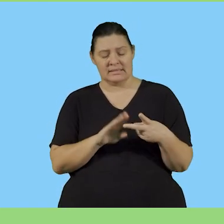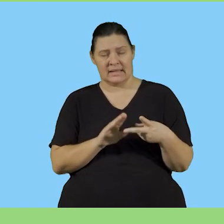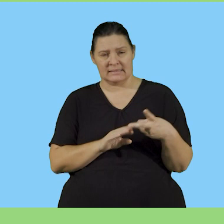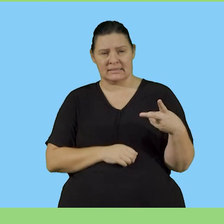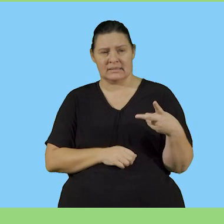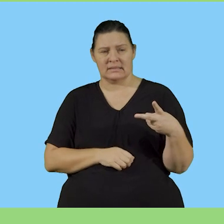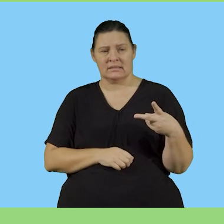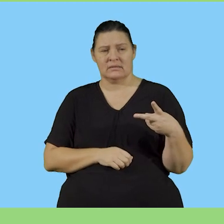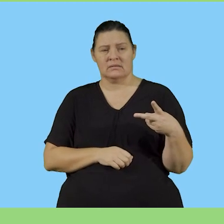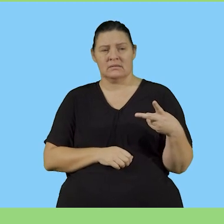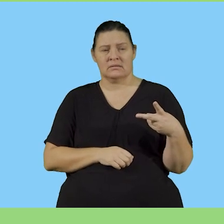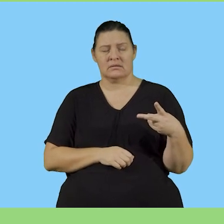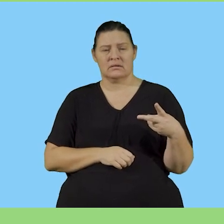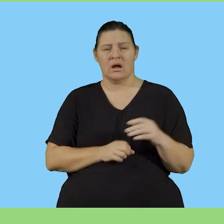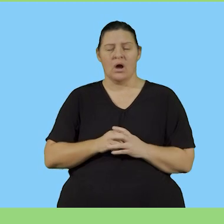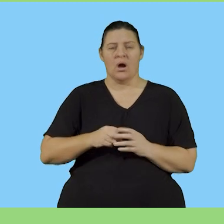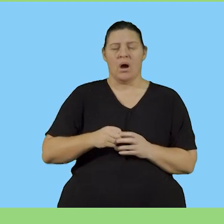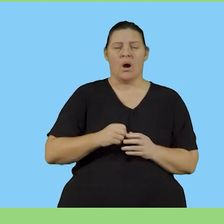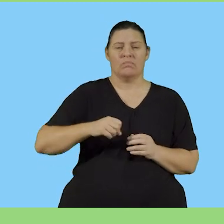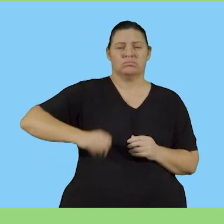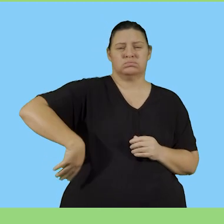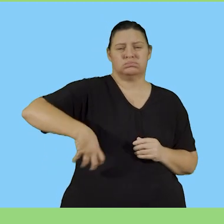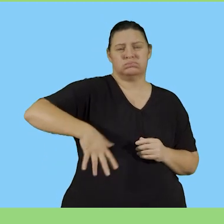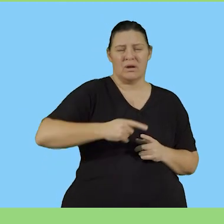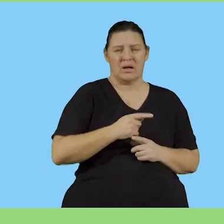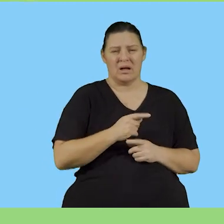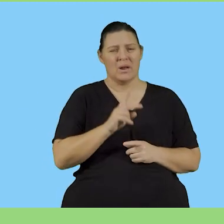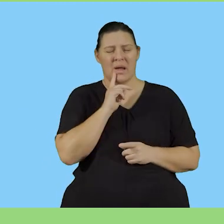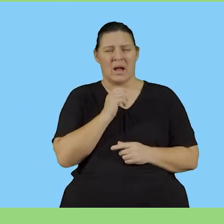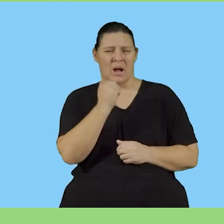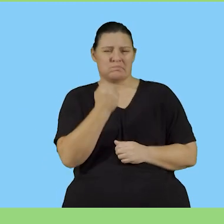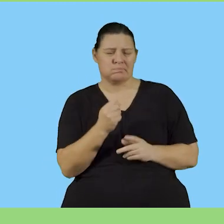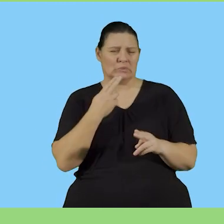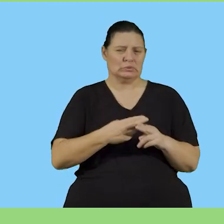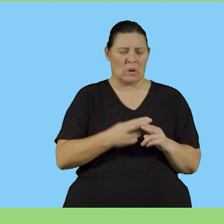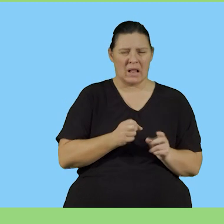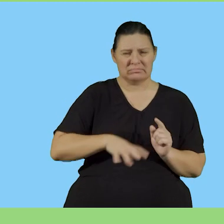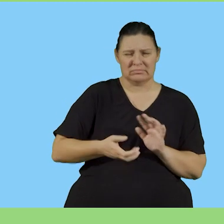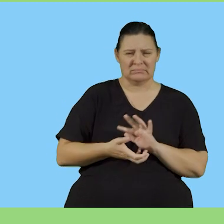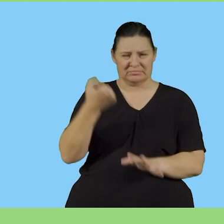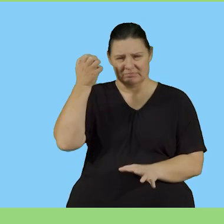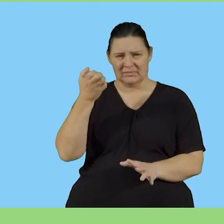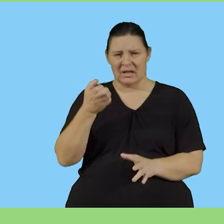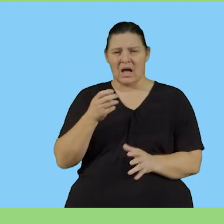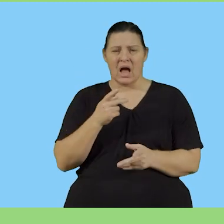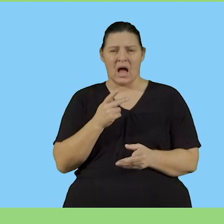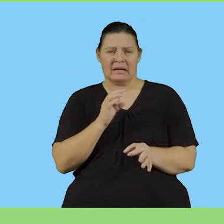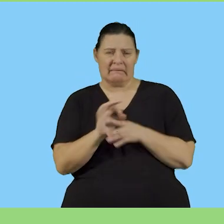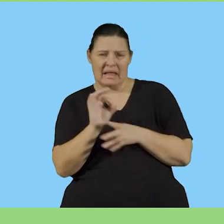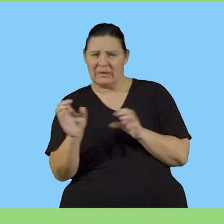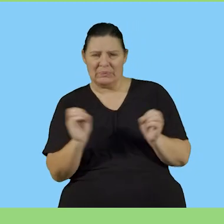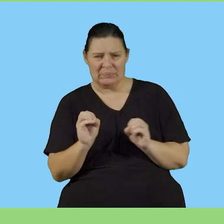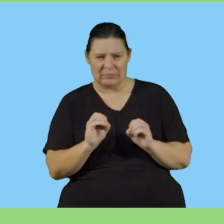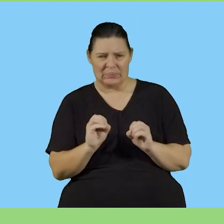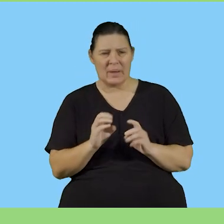The second one is untreated sewage waste, which causes severe pollution. And